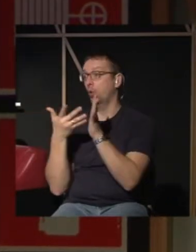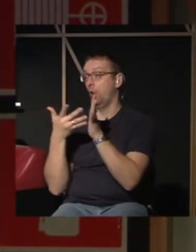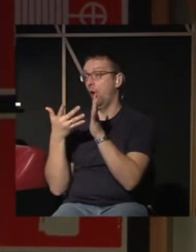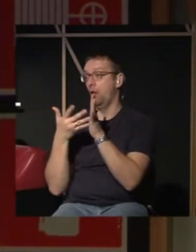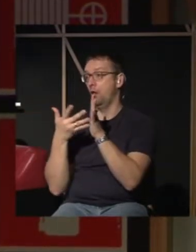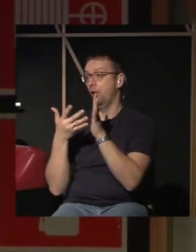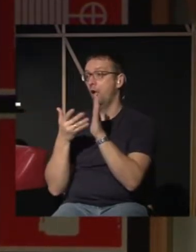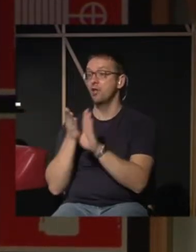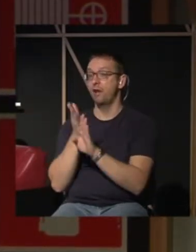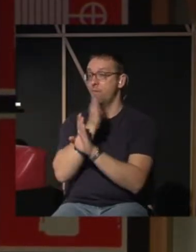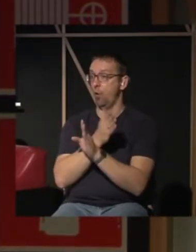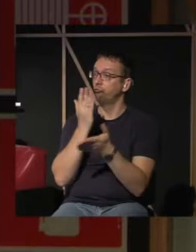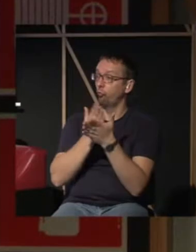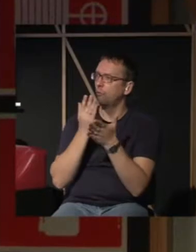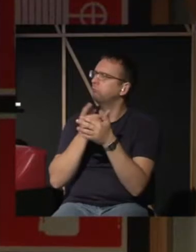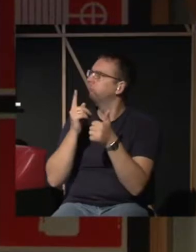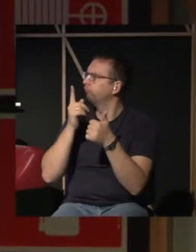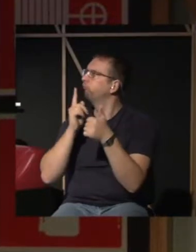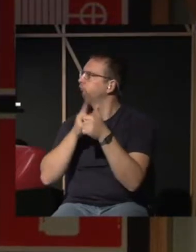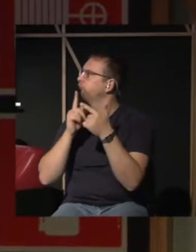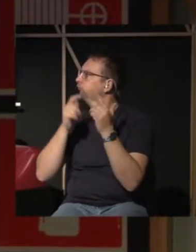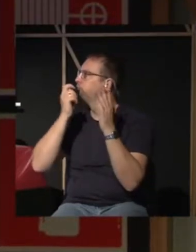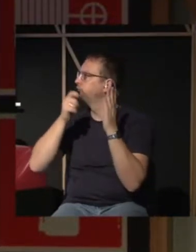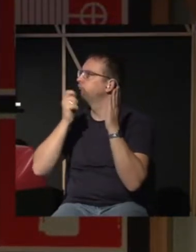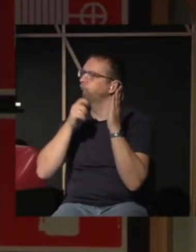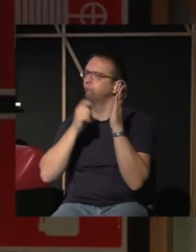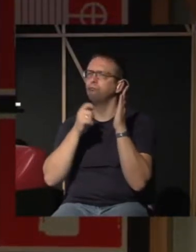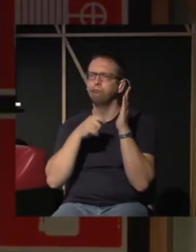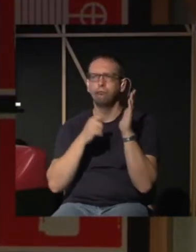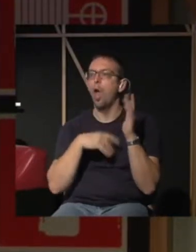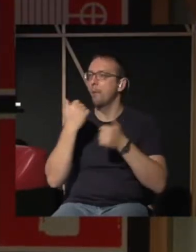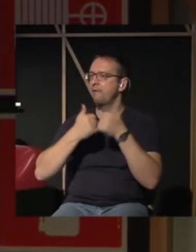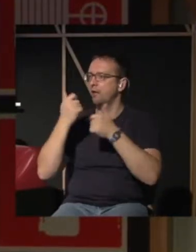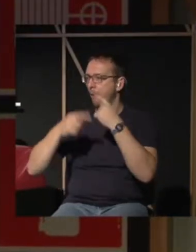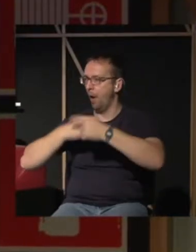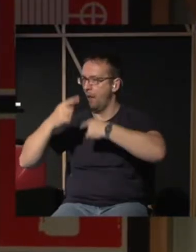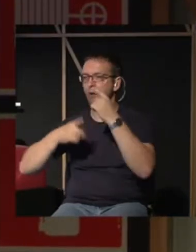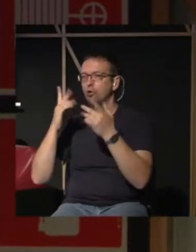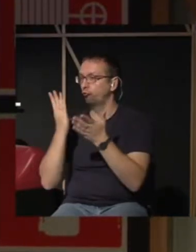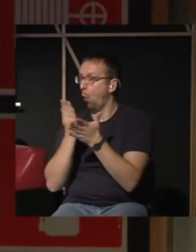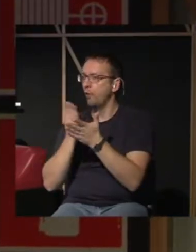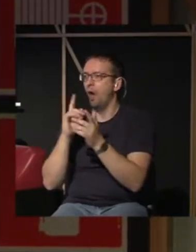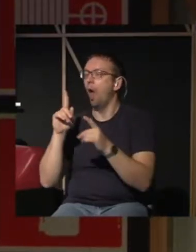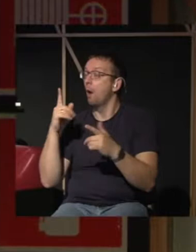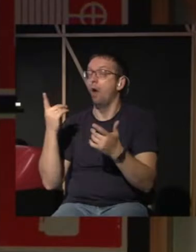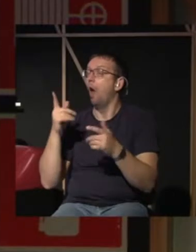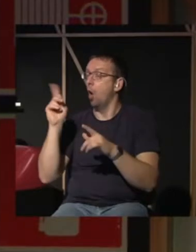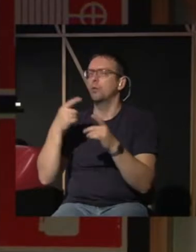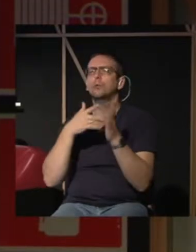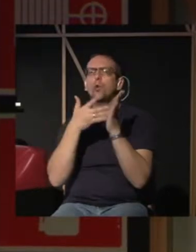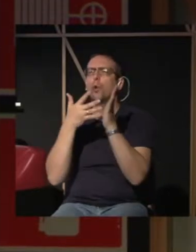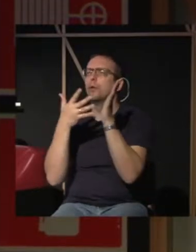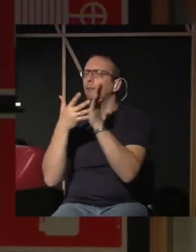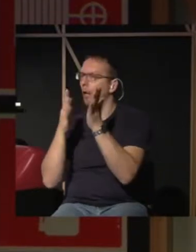report. So one important aspect that I would actually like to highlight is although our department is leading the